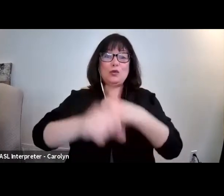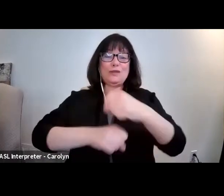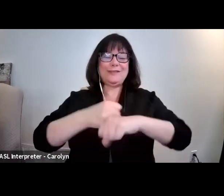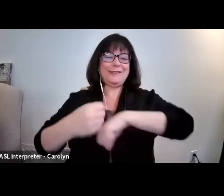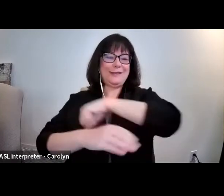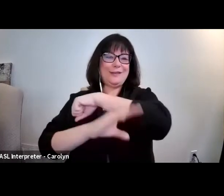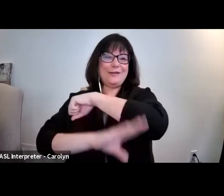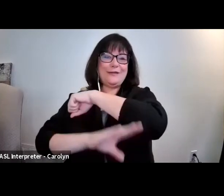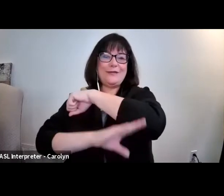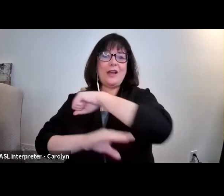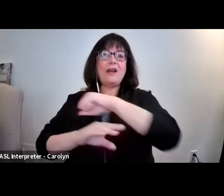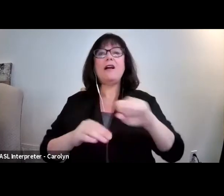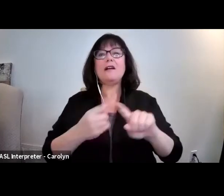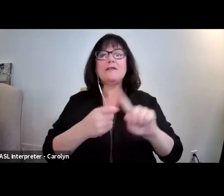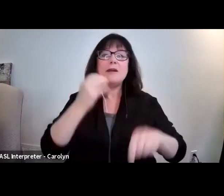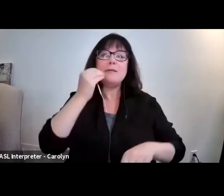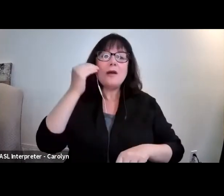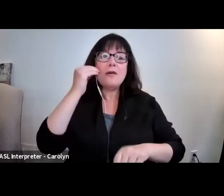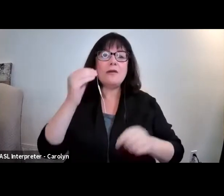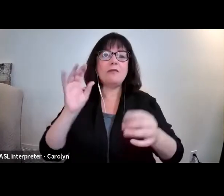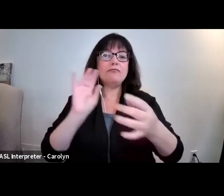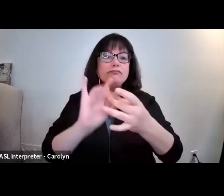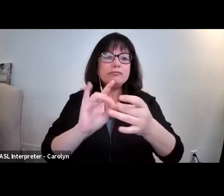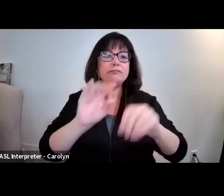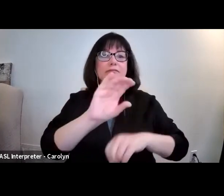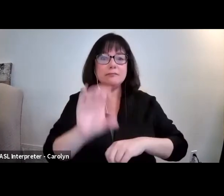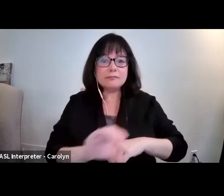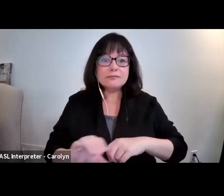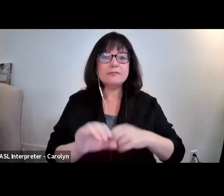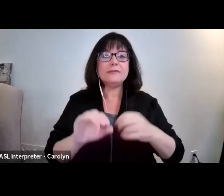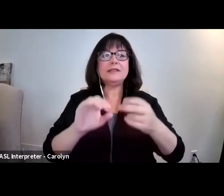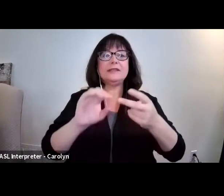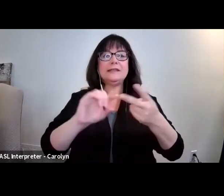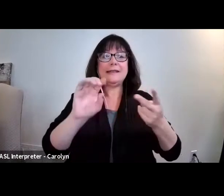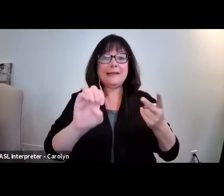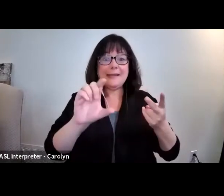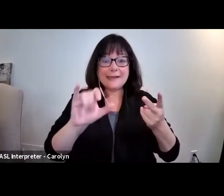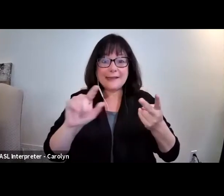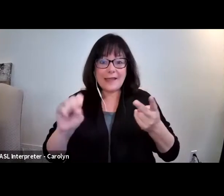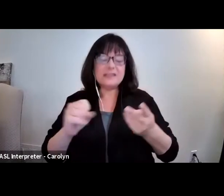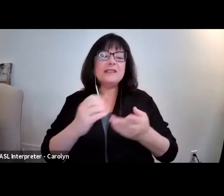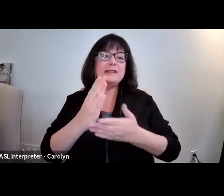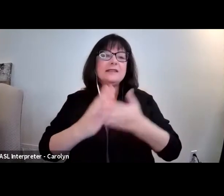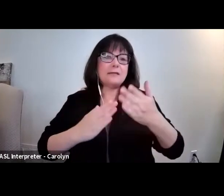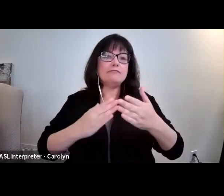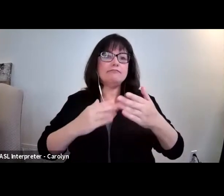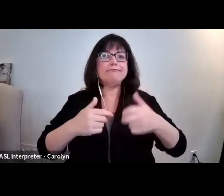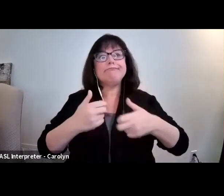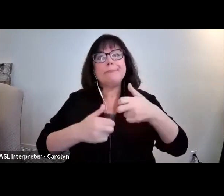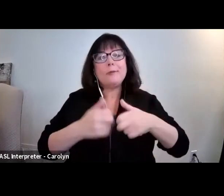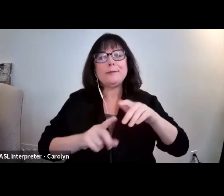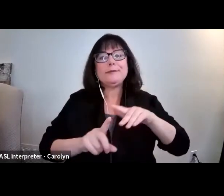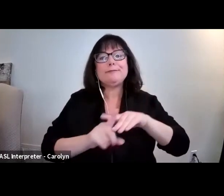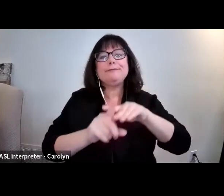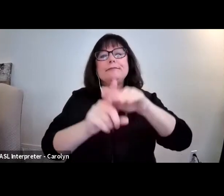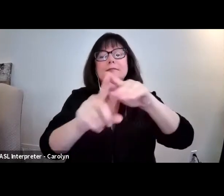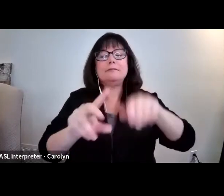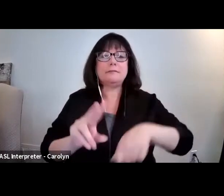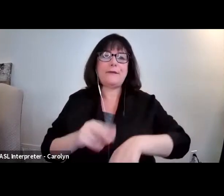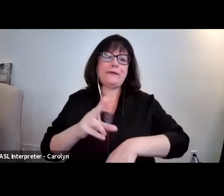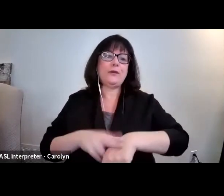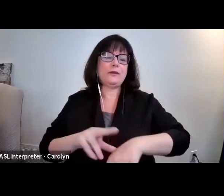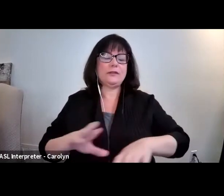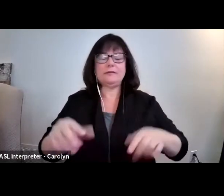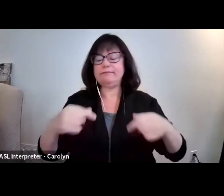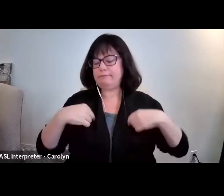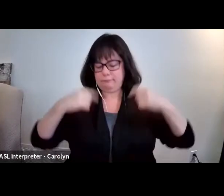academic year remotely. I want to say that I remain indebted to all of the staff and the faculty members and